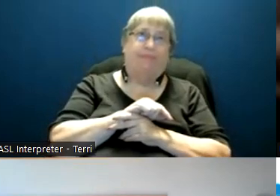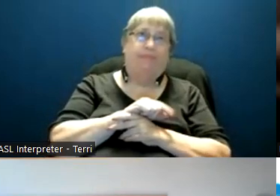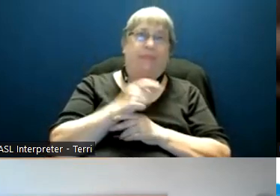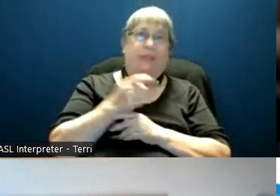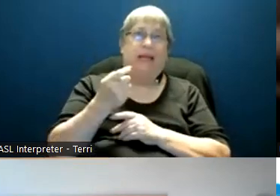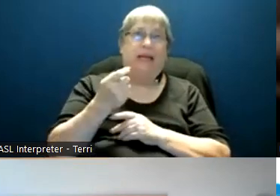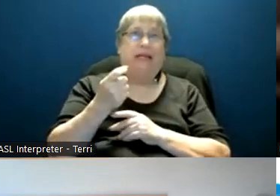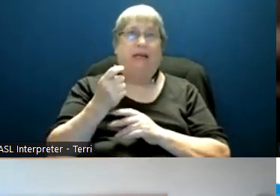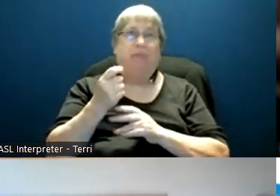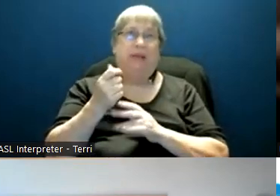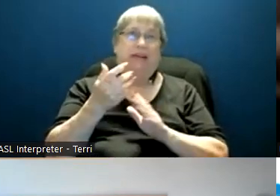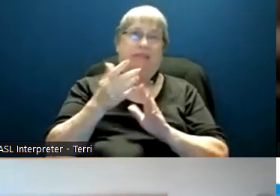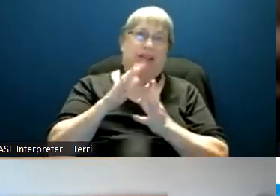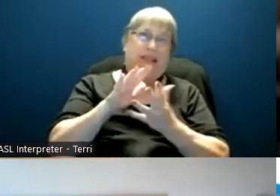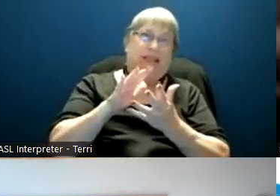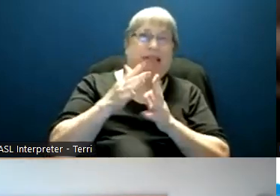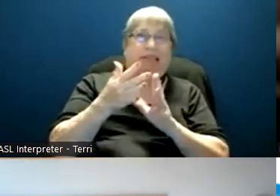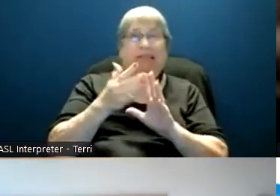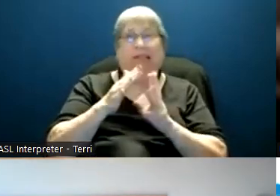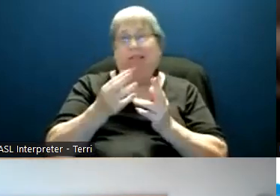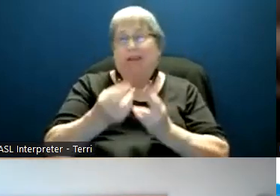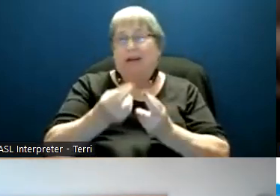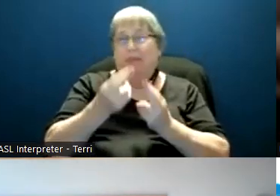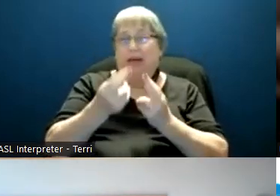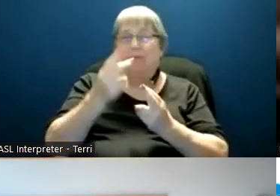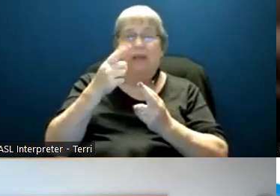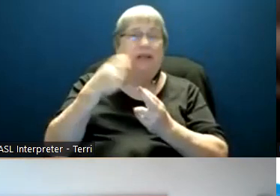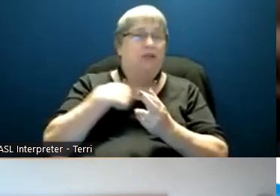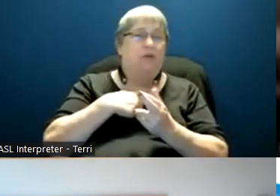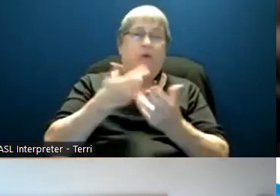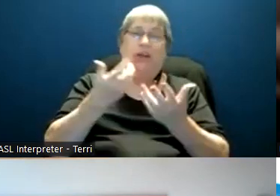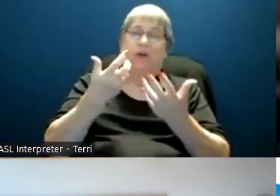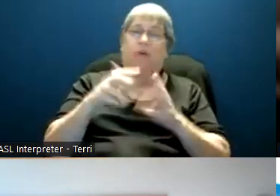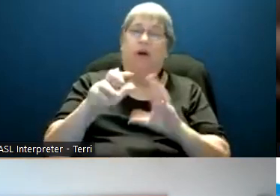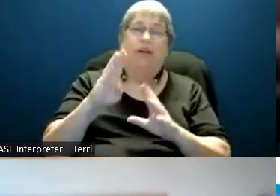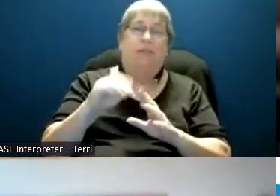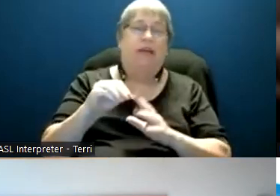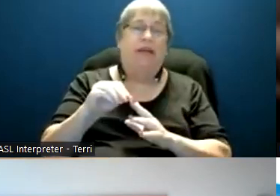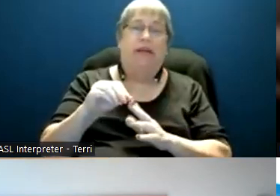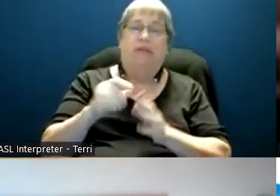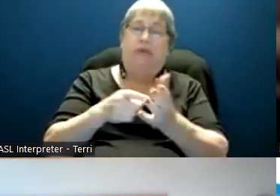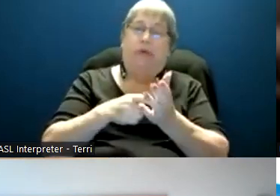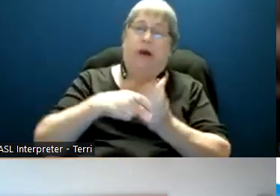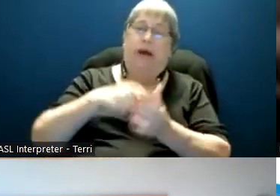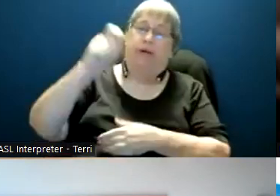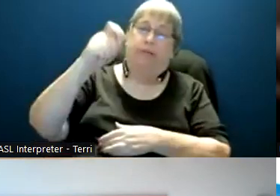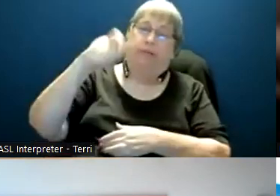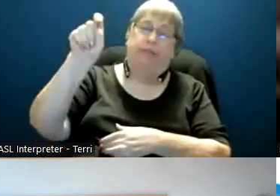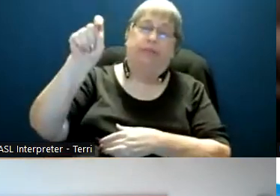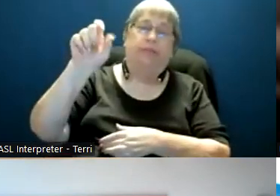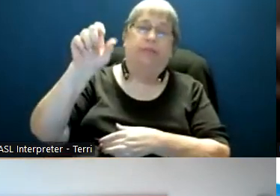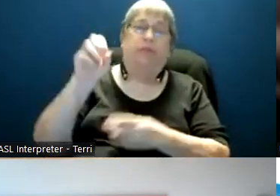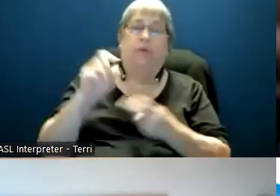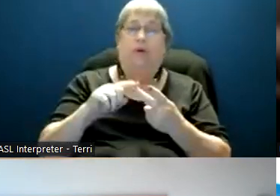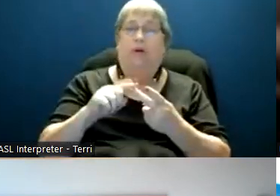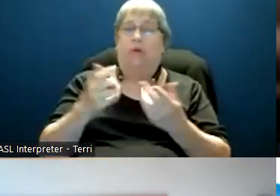nuanced recommendation because, again, we don't want to just make it be a checkbox for providers or a barrier ultimately to provider